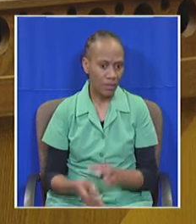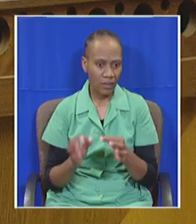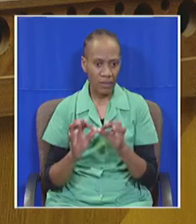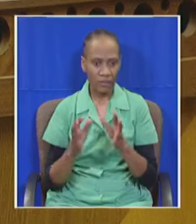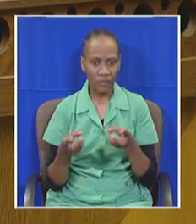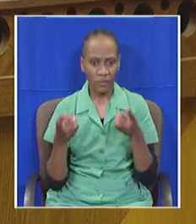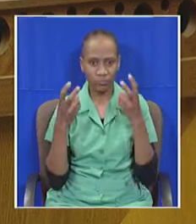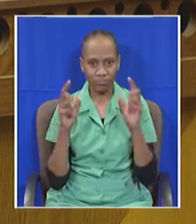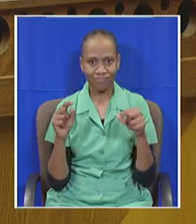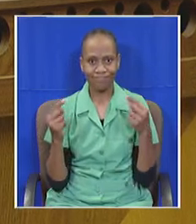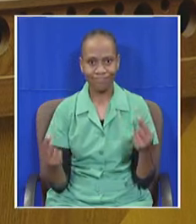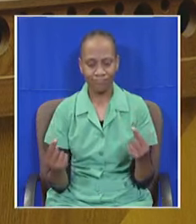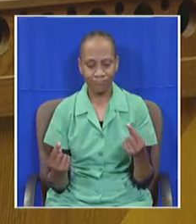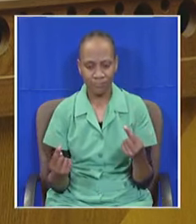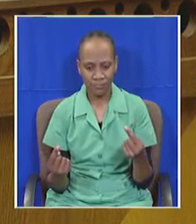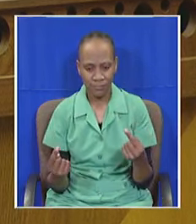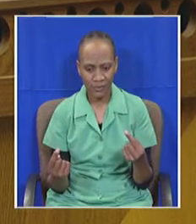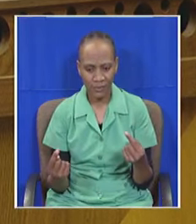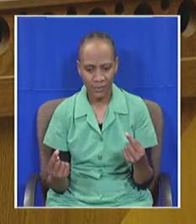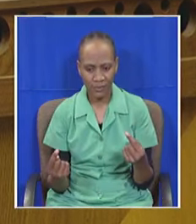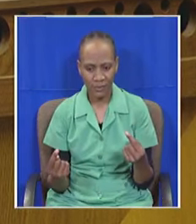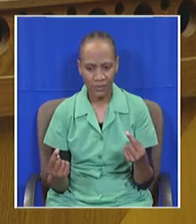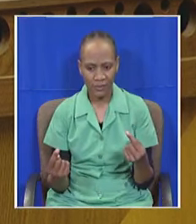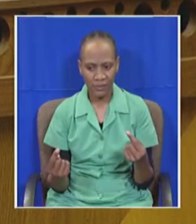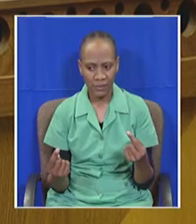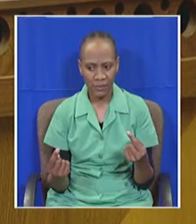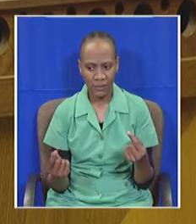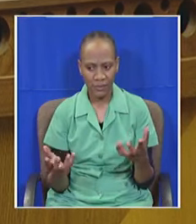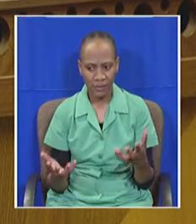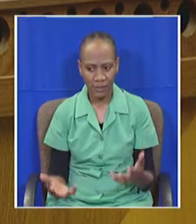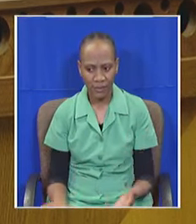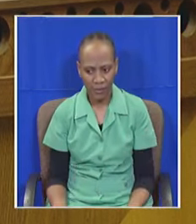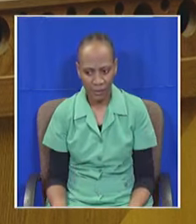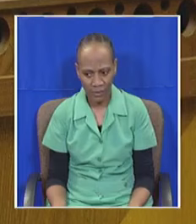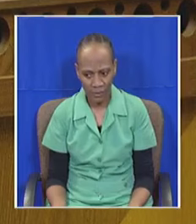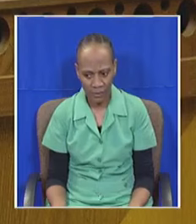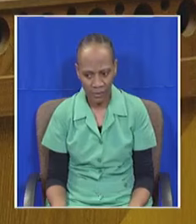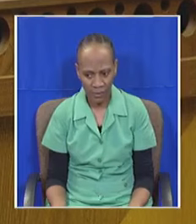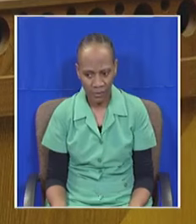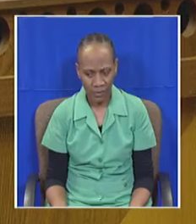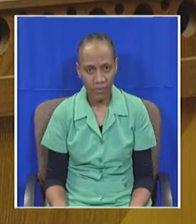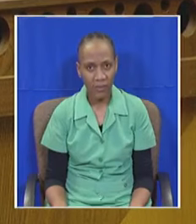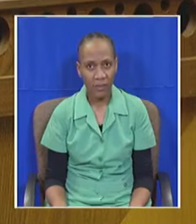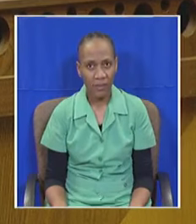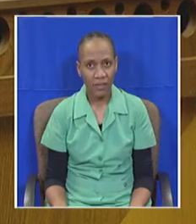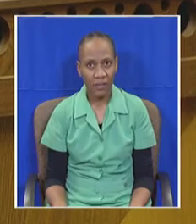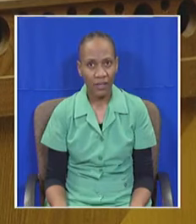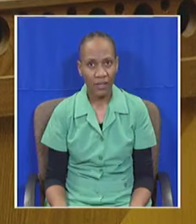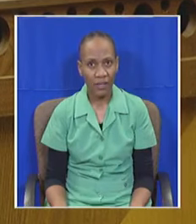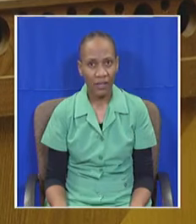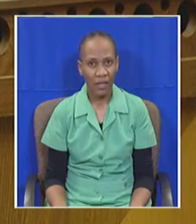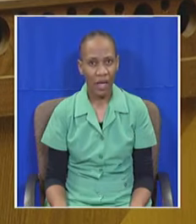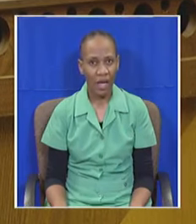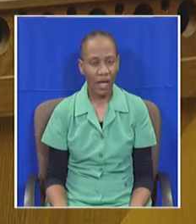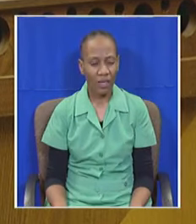satellites. United States follow with 658. This is the only spacecraft. This is only spacecraft and not a